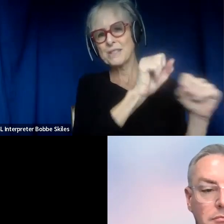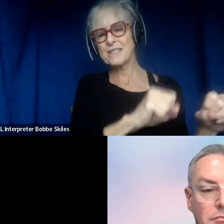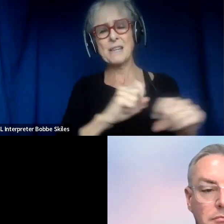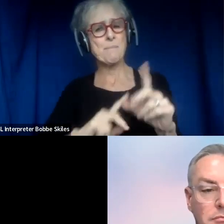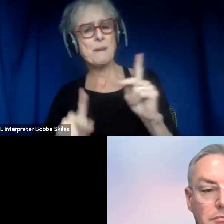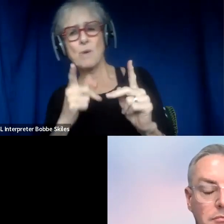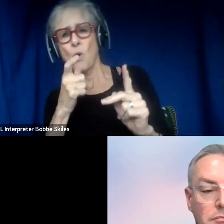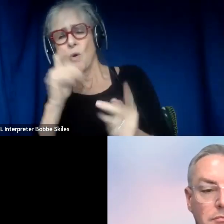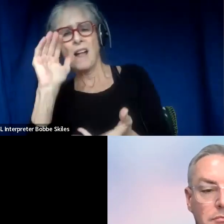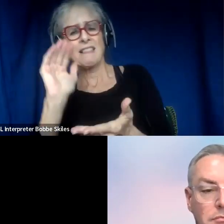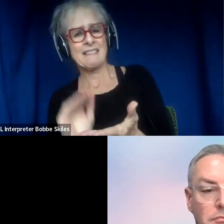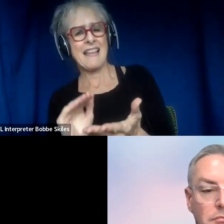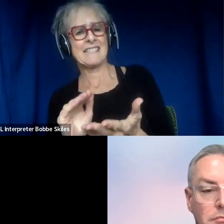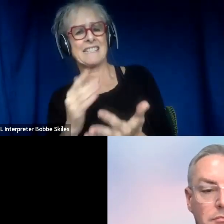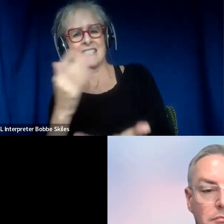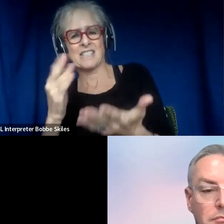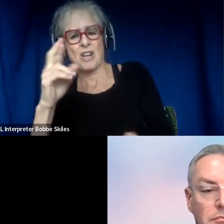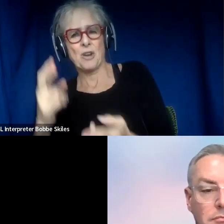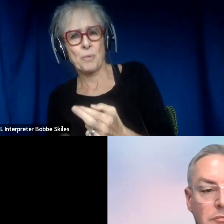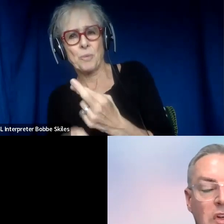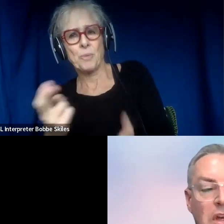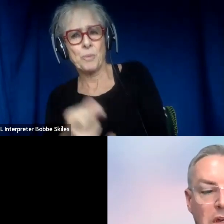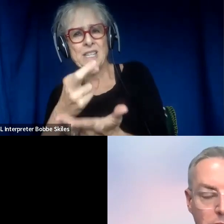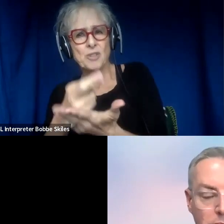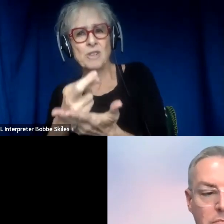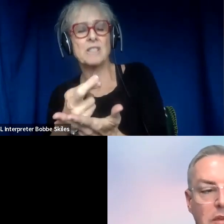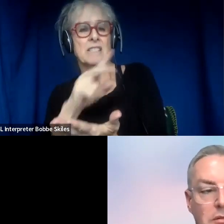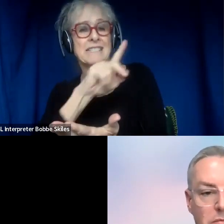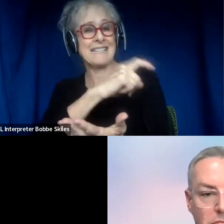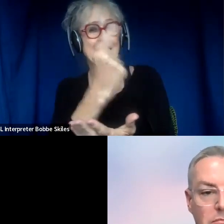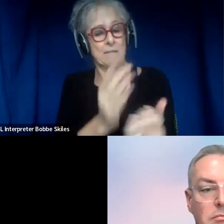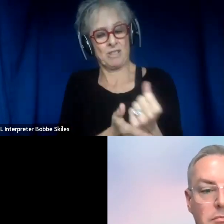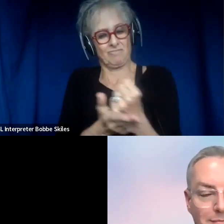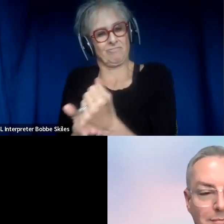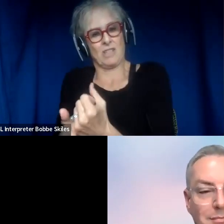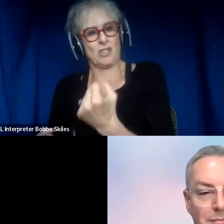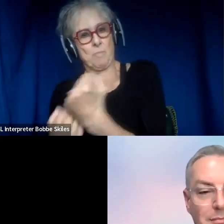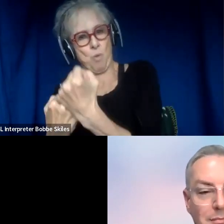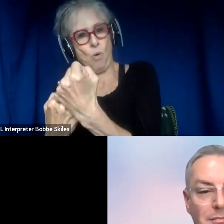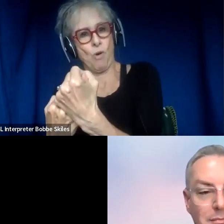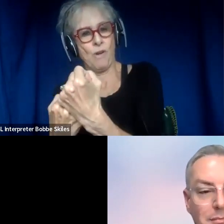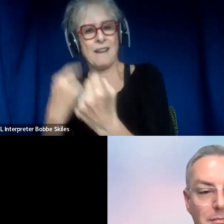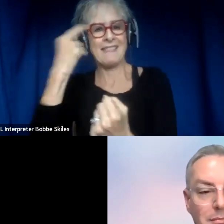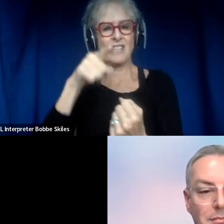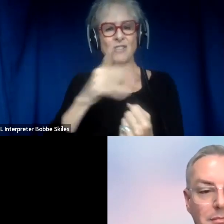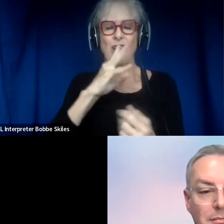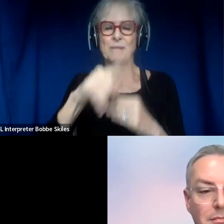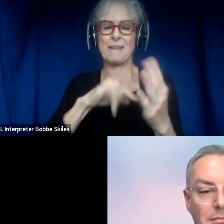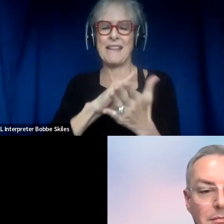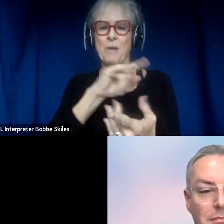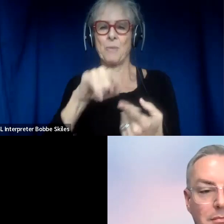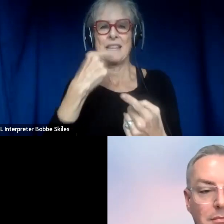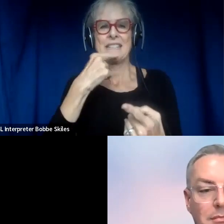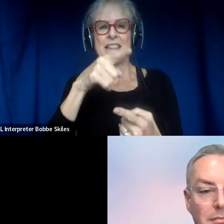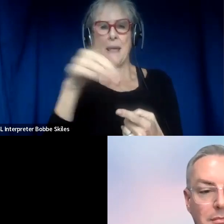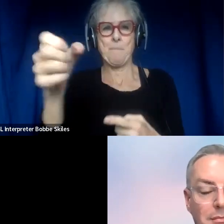those resources need some support. And so that's just, I think you touched on it when you said they pulled you